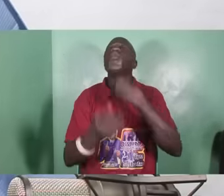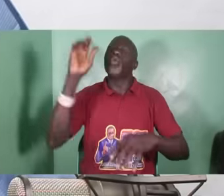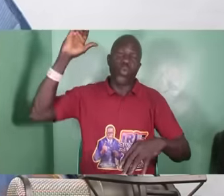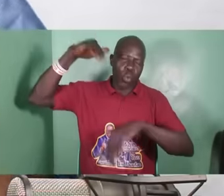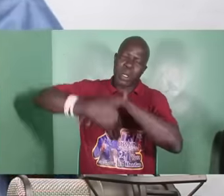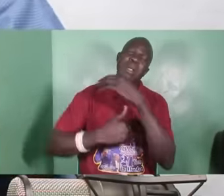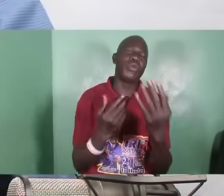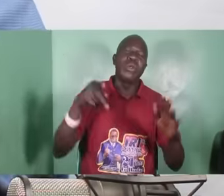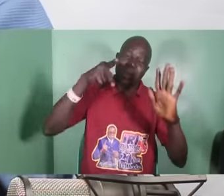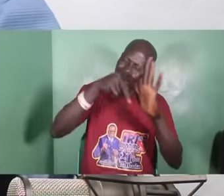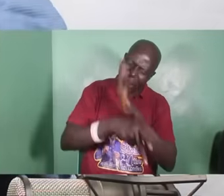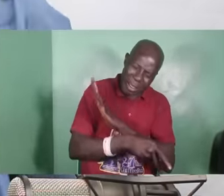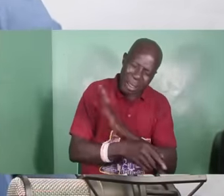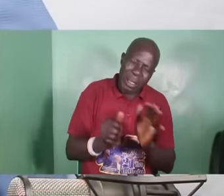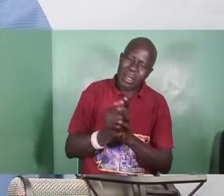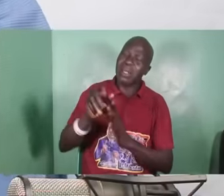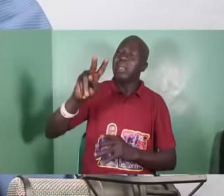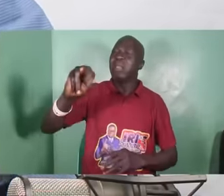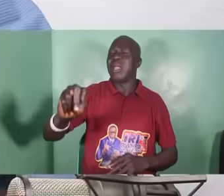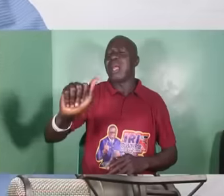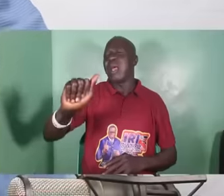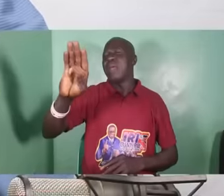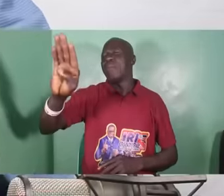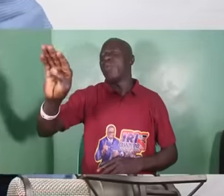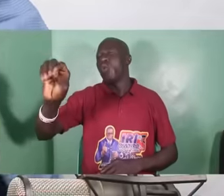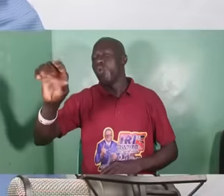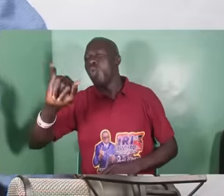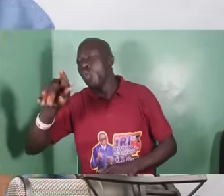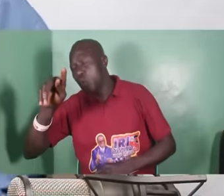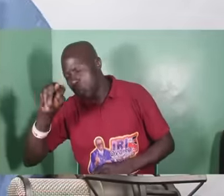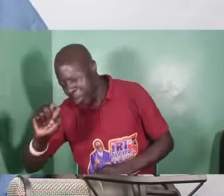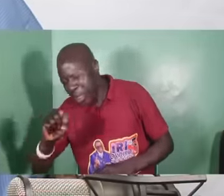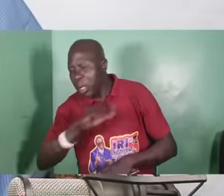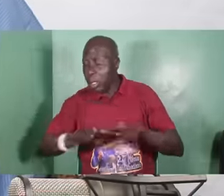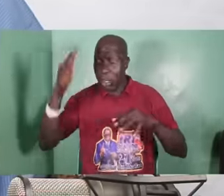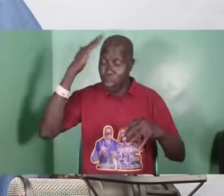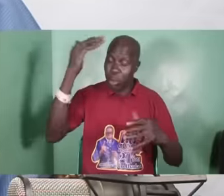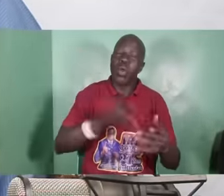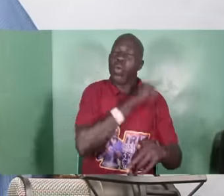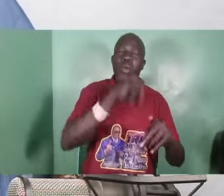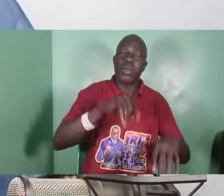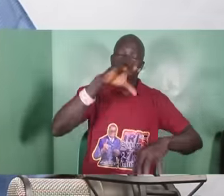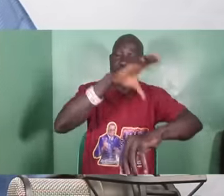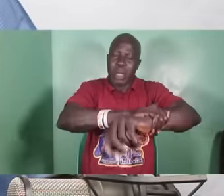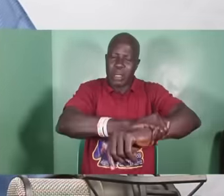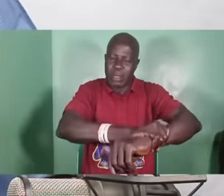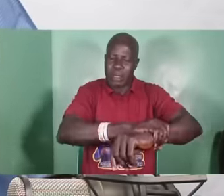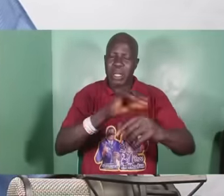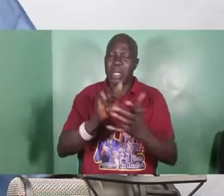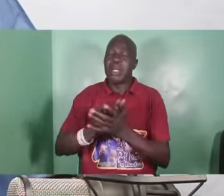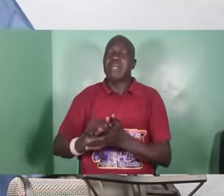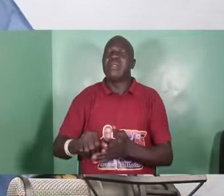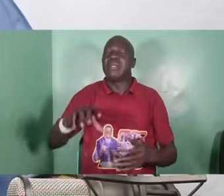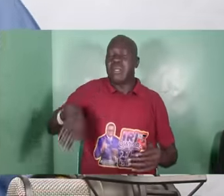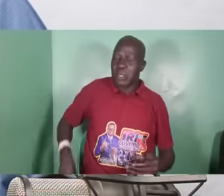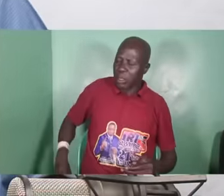witnessed death to him. What a Naboth. And Naboth was murdered. Being innocent. But, but the day she was a man,